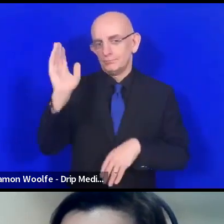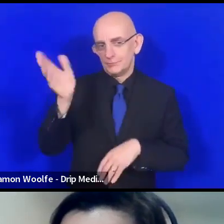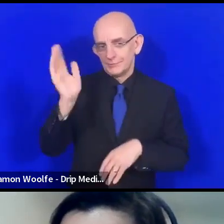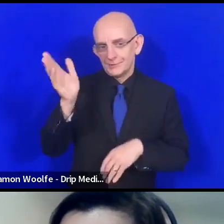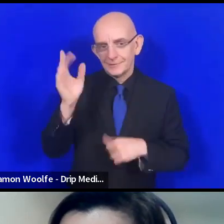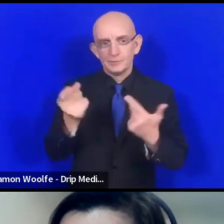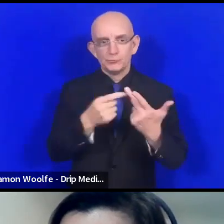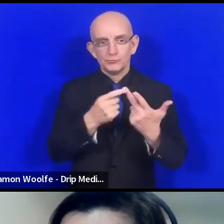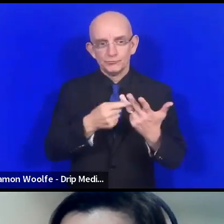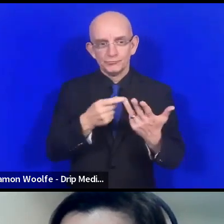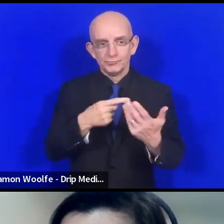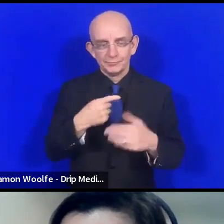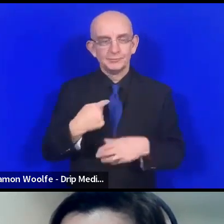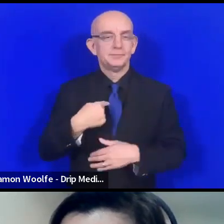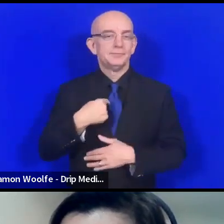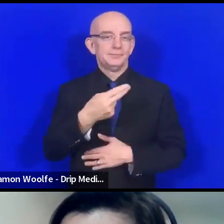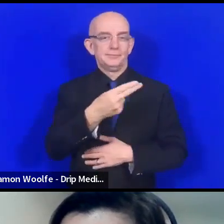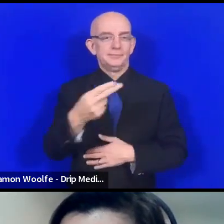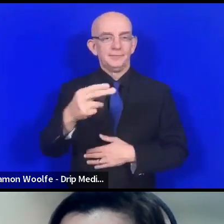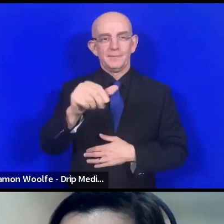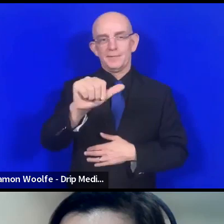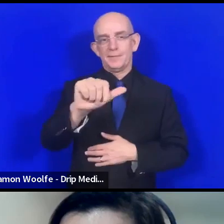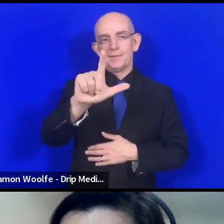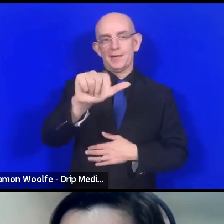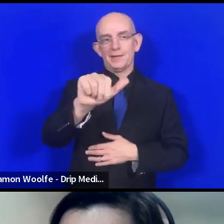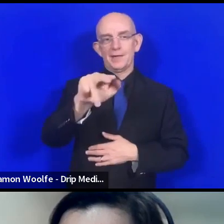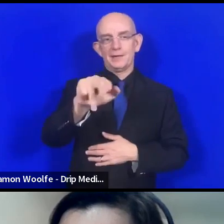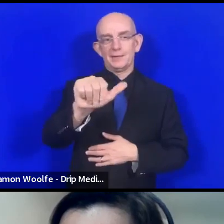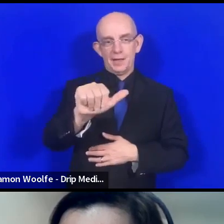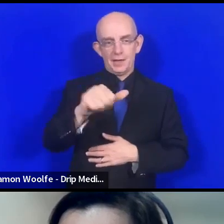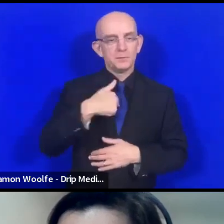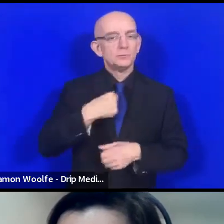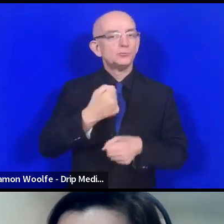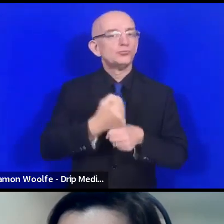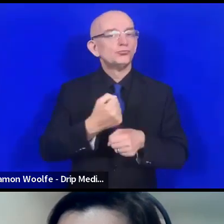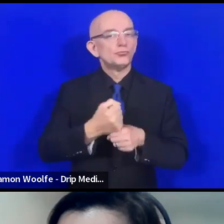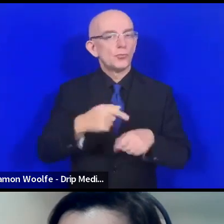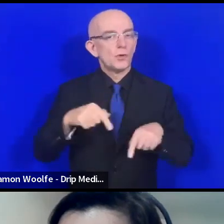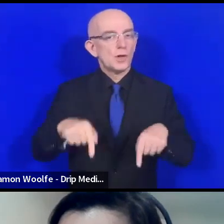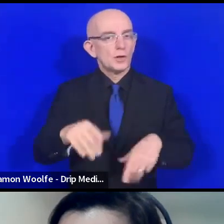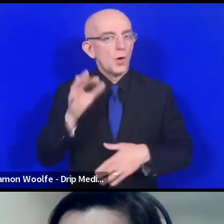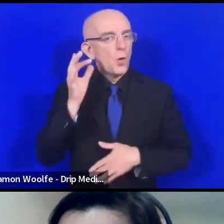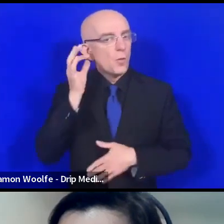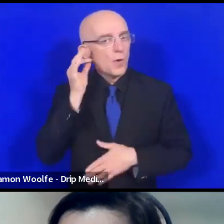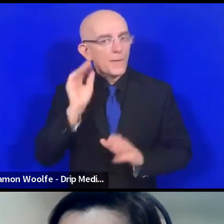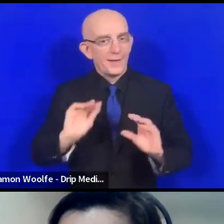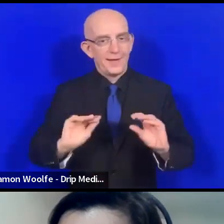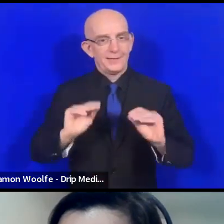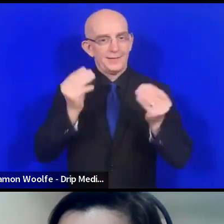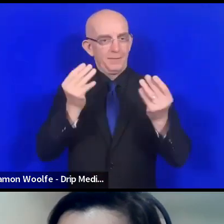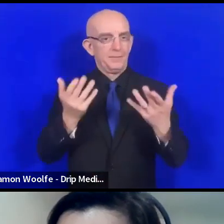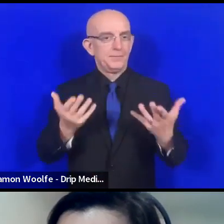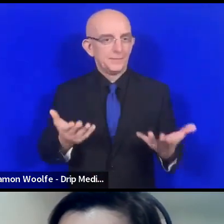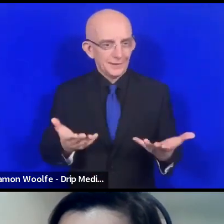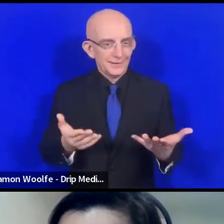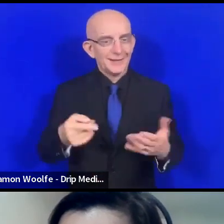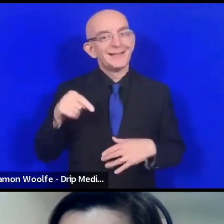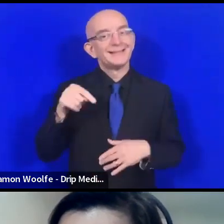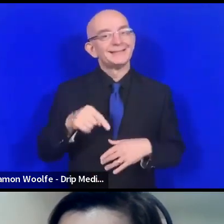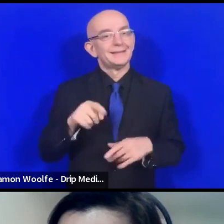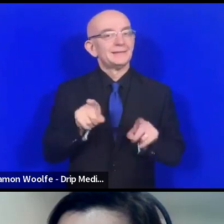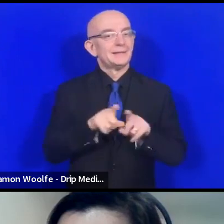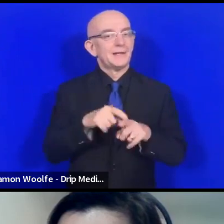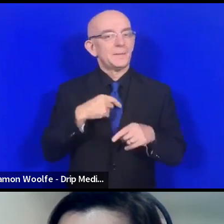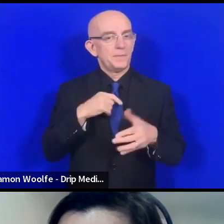and I'm also a member of the Inclusive Generation Equality Collective. And when we are all advocating for the